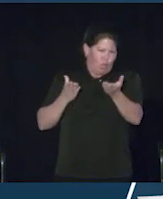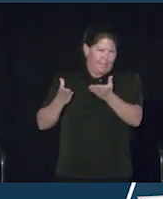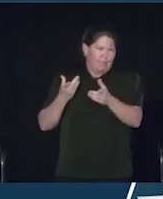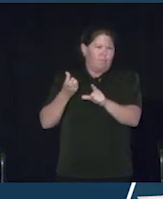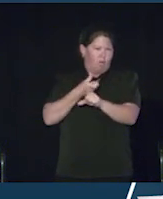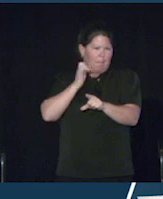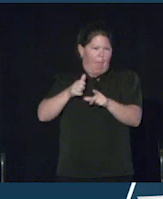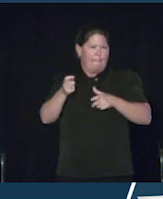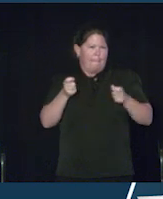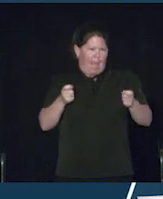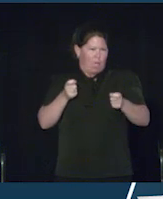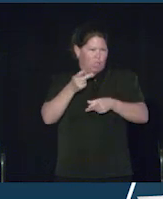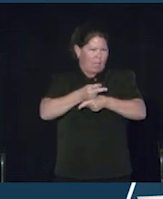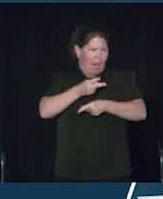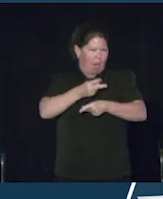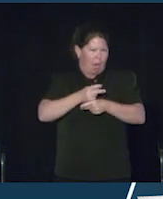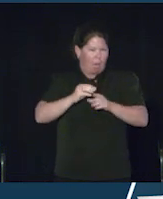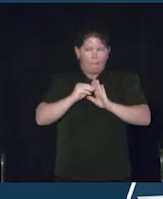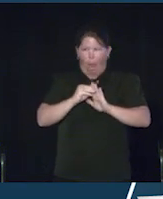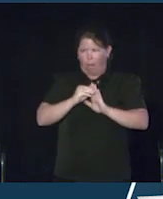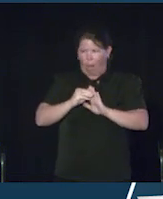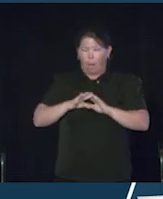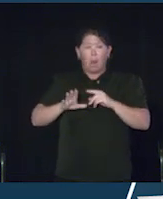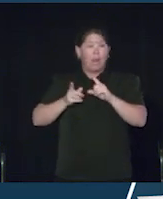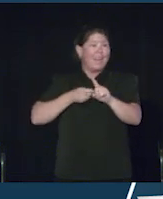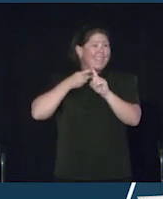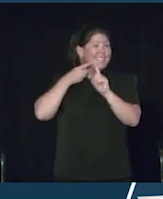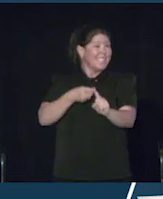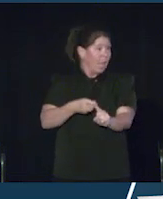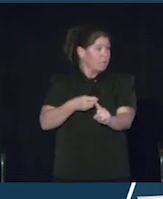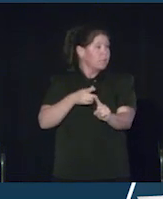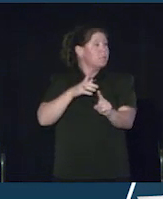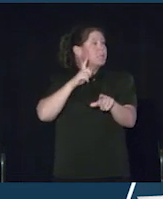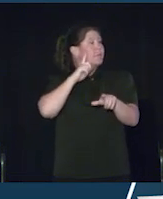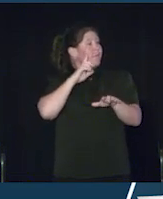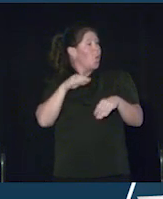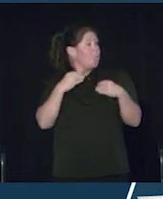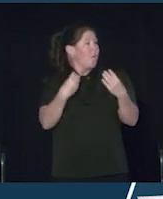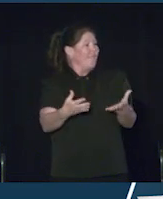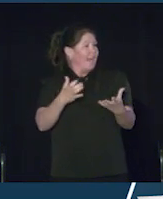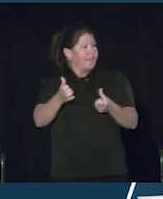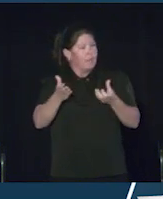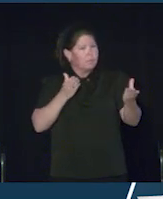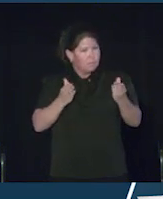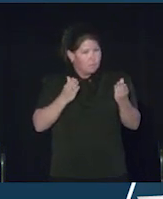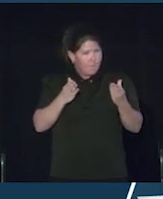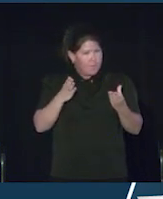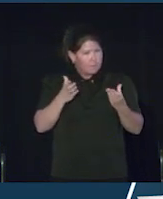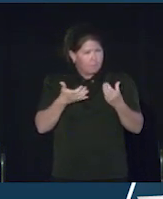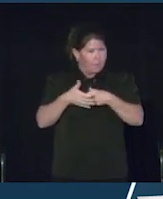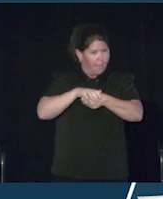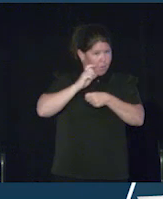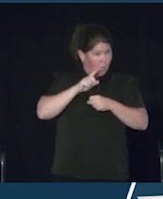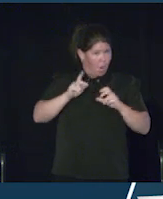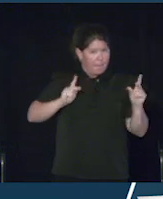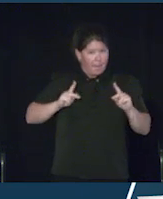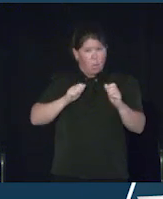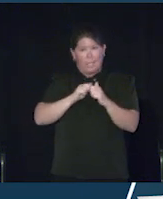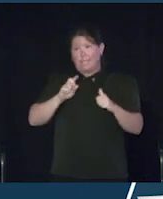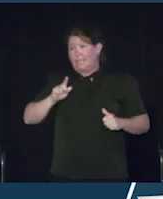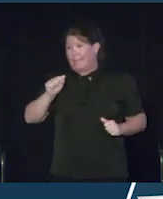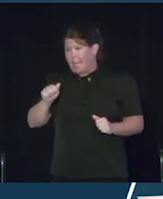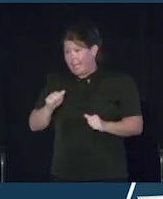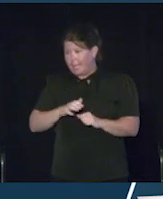model. And the intent is to provide that comprehensive service coverage for individuals with disabilities. Participation is